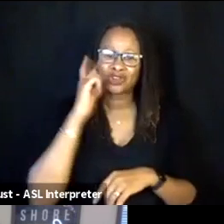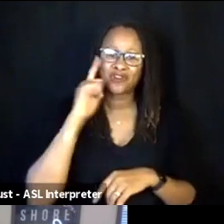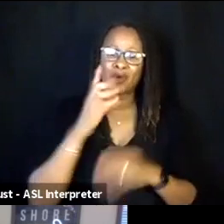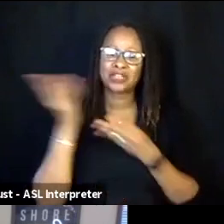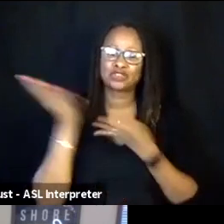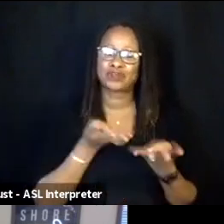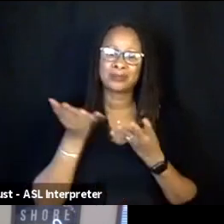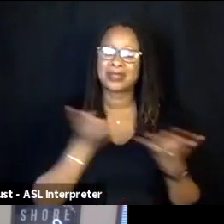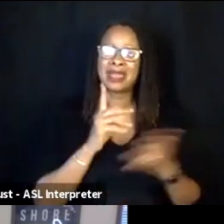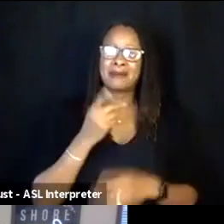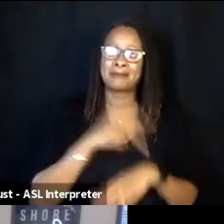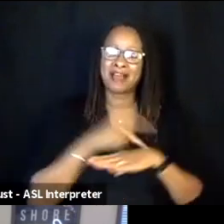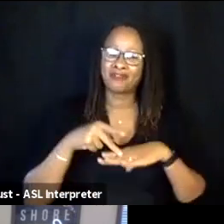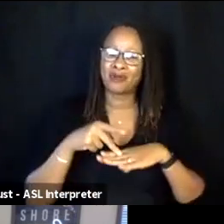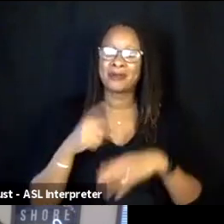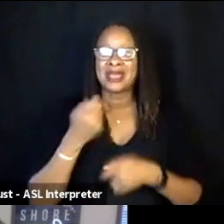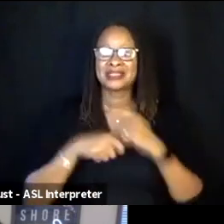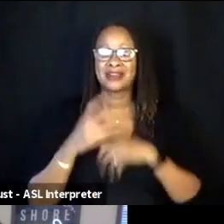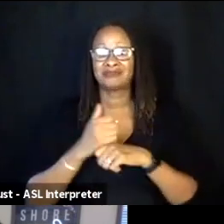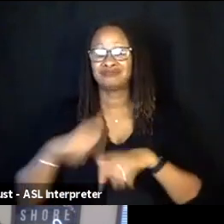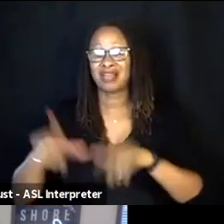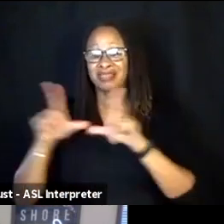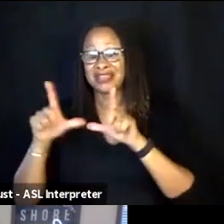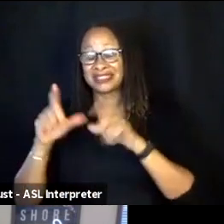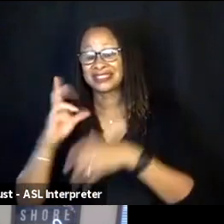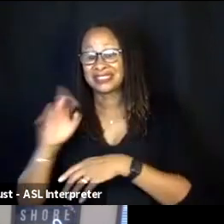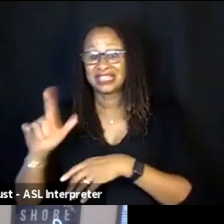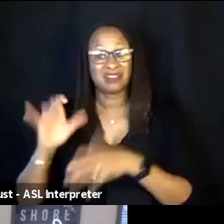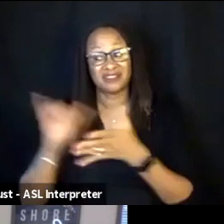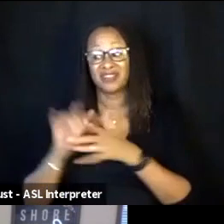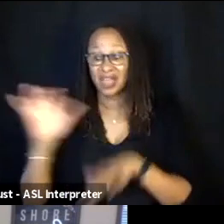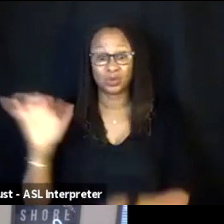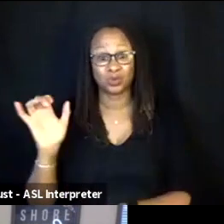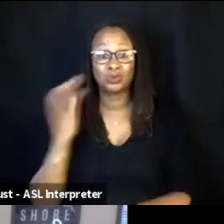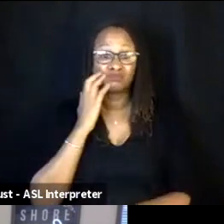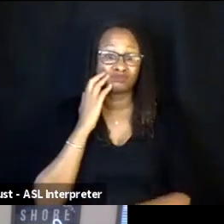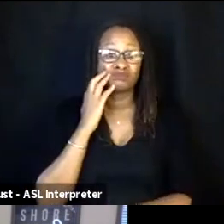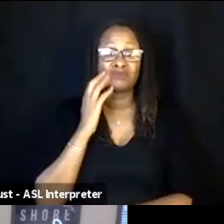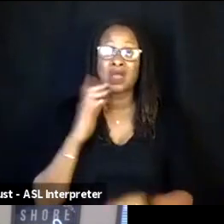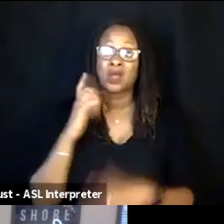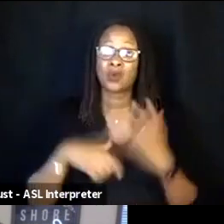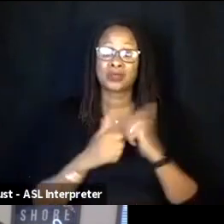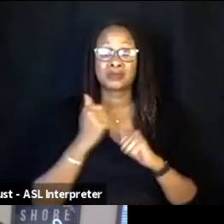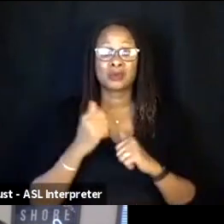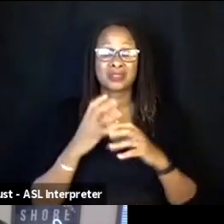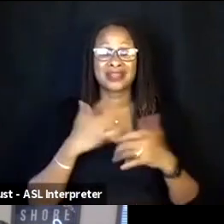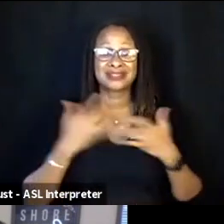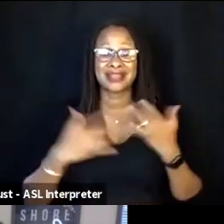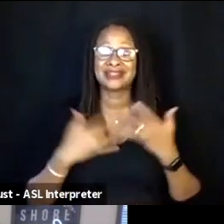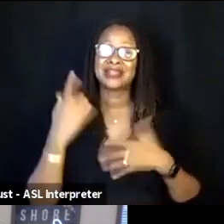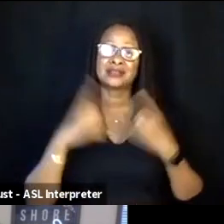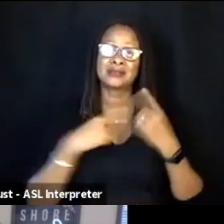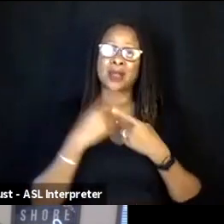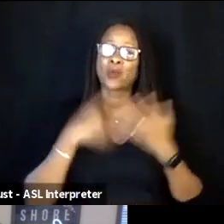a licensing or some kind of deal. And I've done that too. What's most exciting to us is what this film can